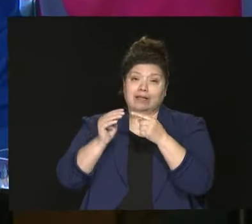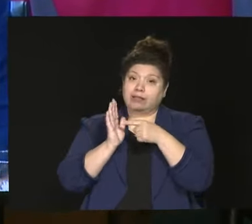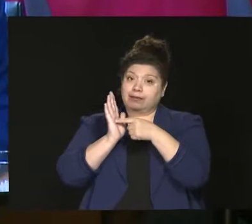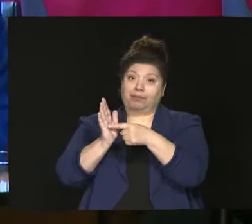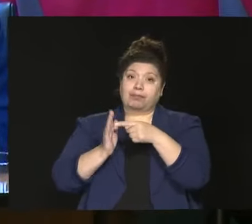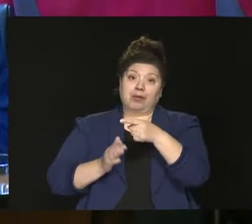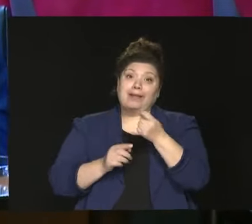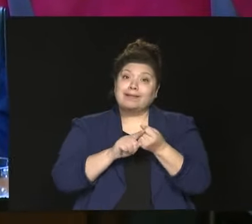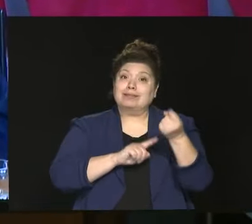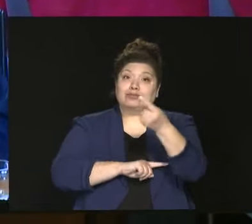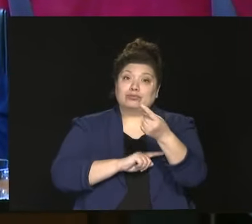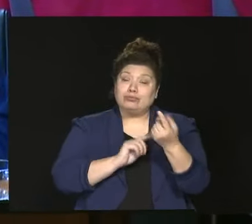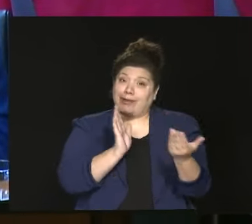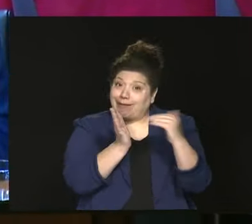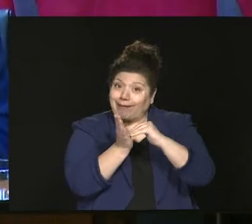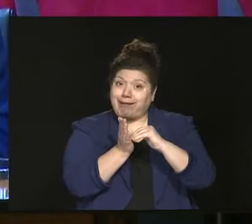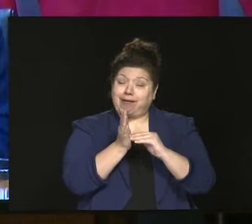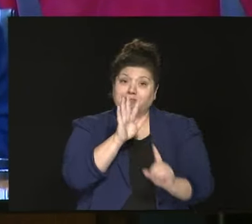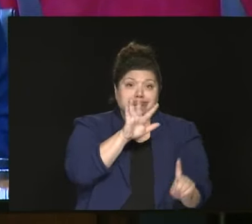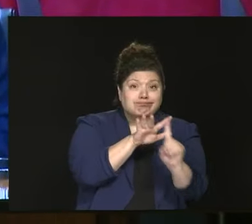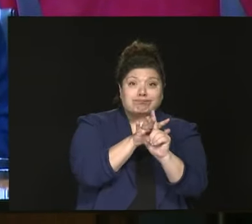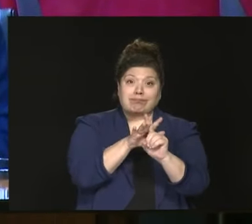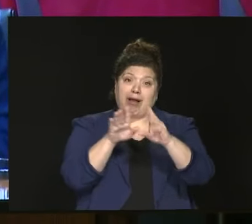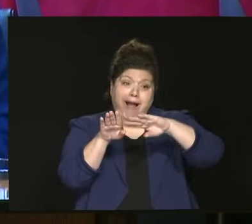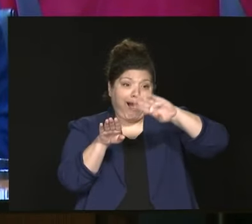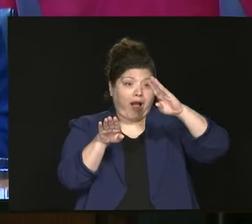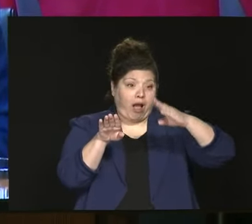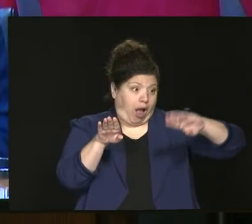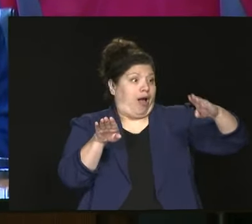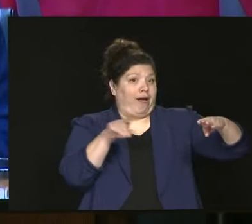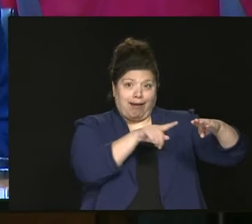you continue to spend at this rate?